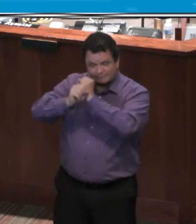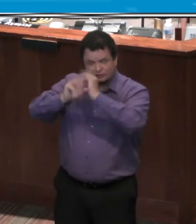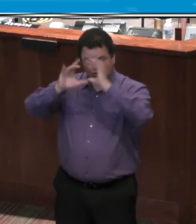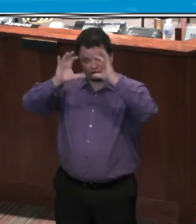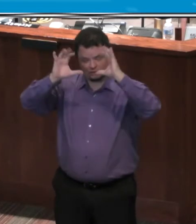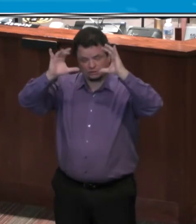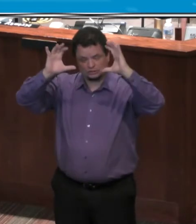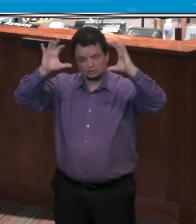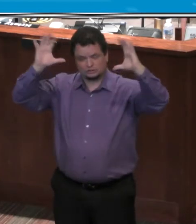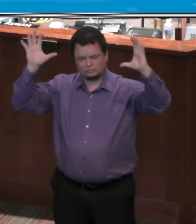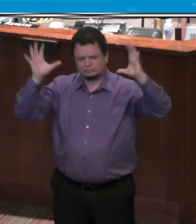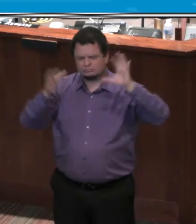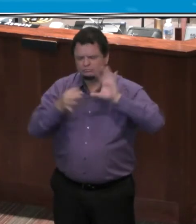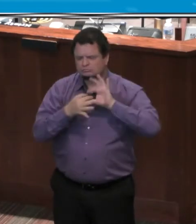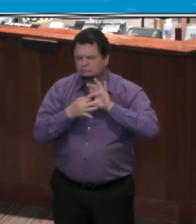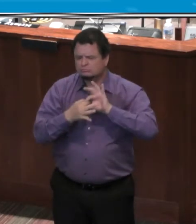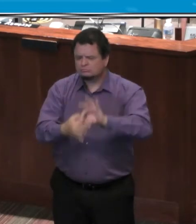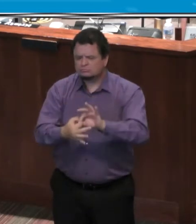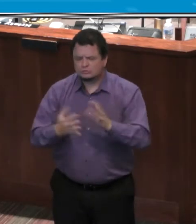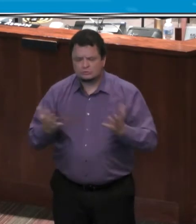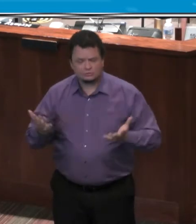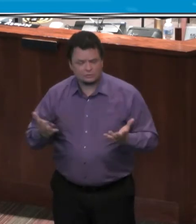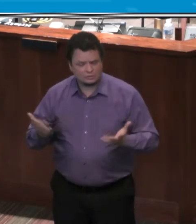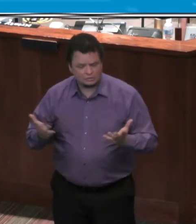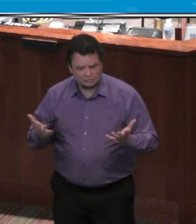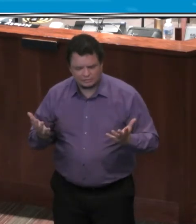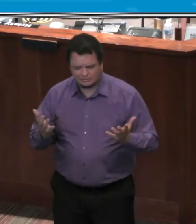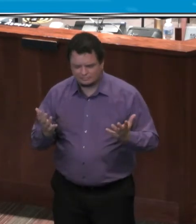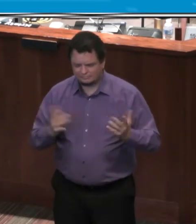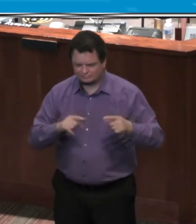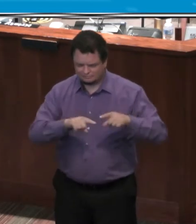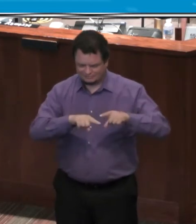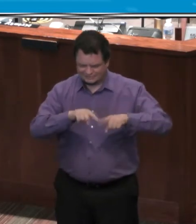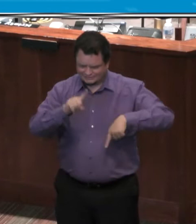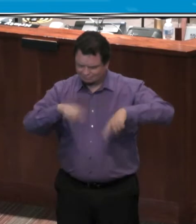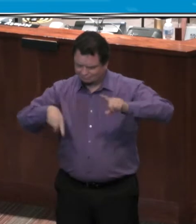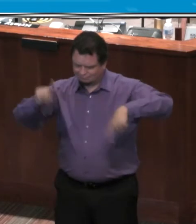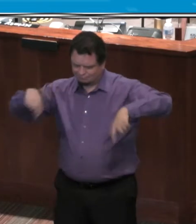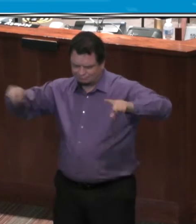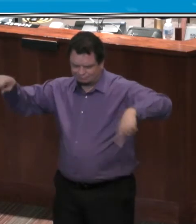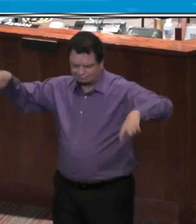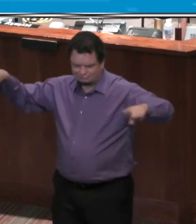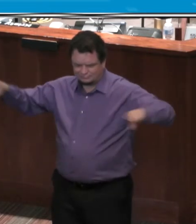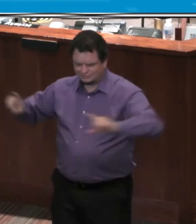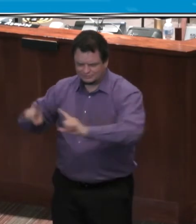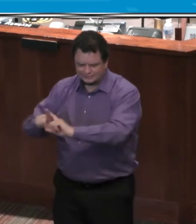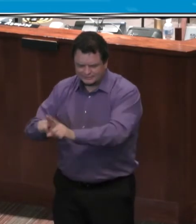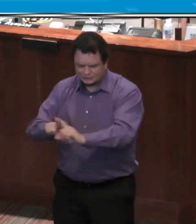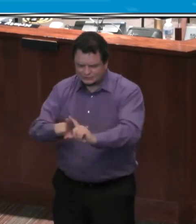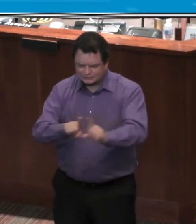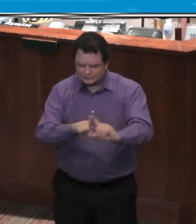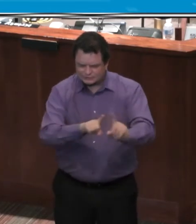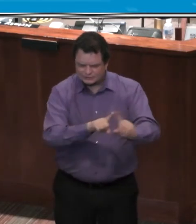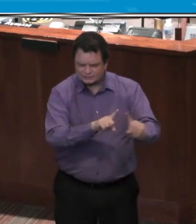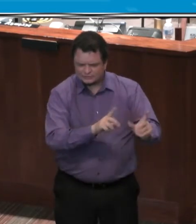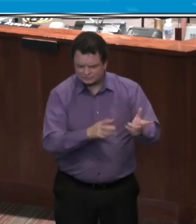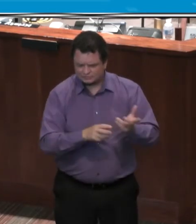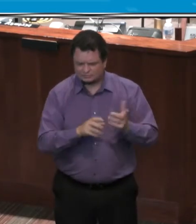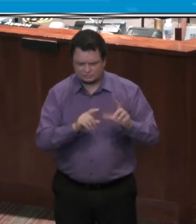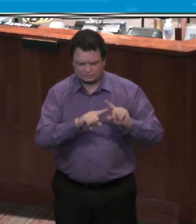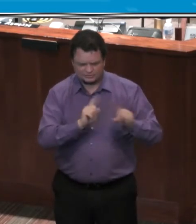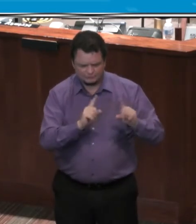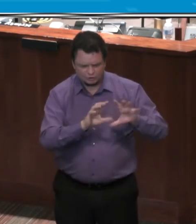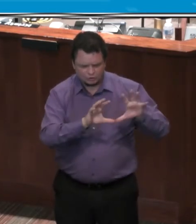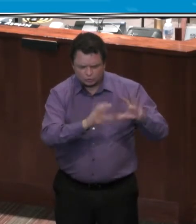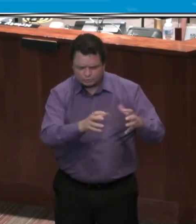dynamic community that provides opportunities for all. And the methods through which they achieve that